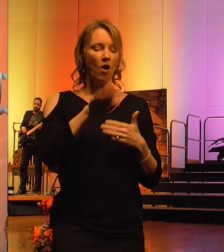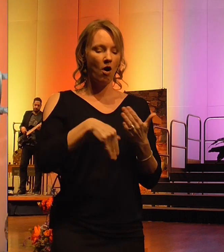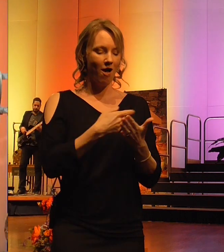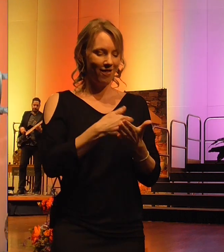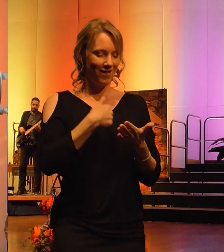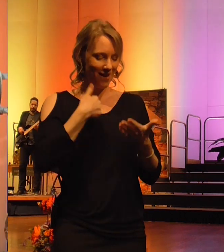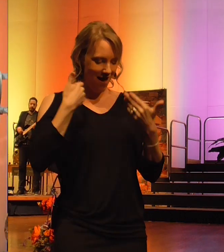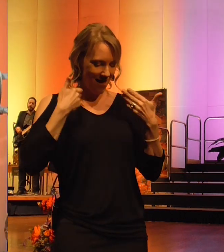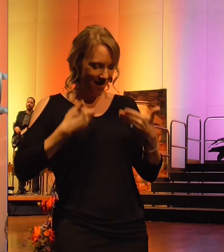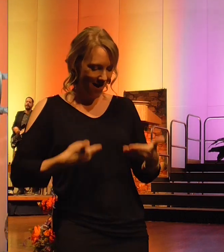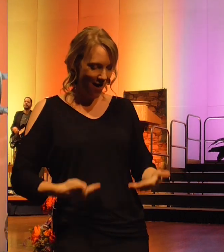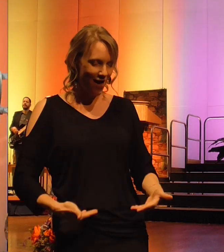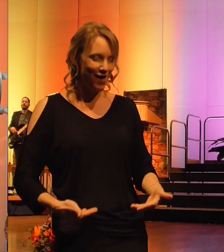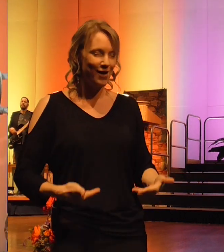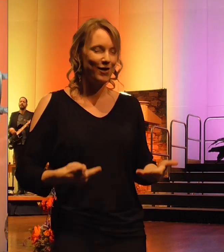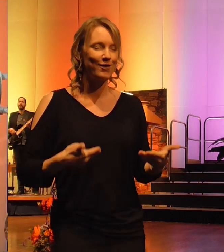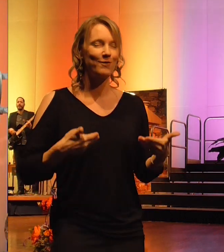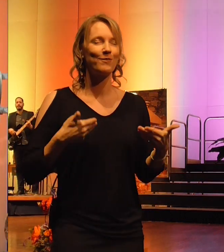All that I am,